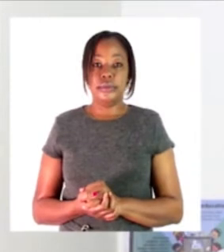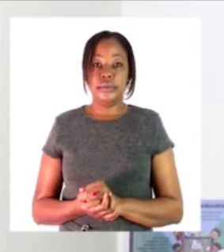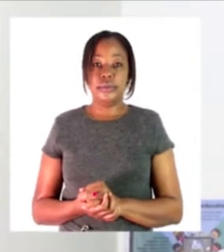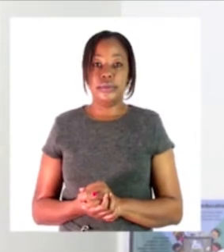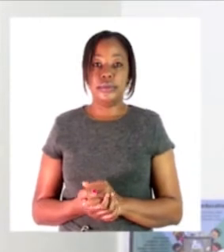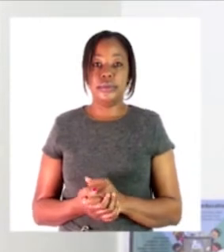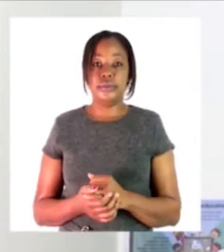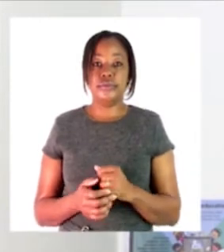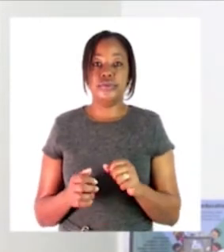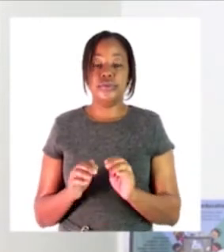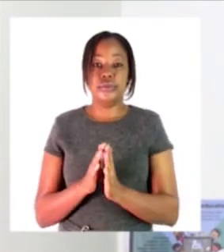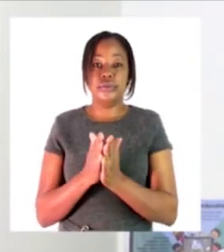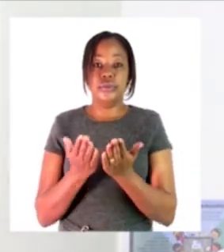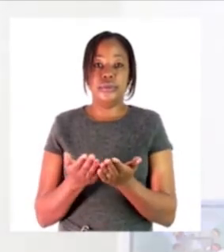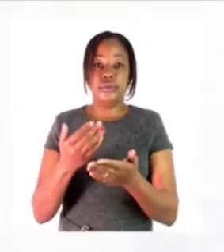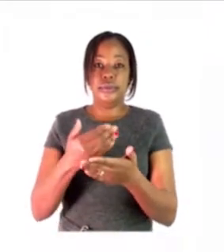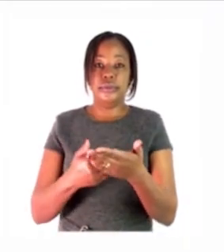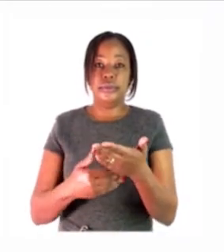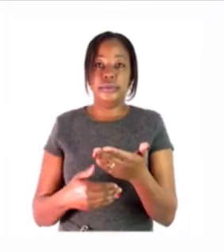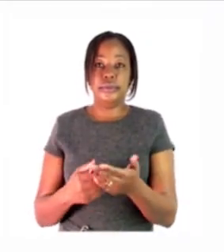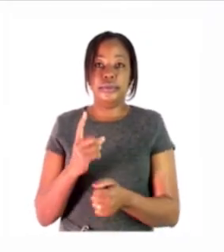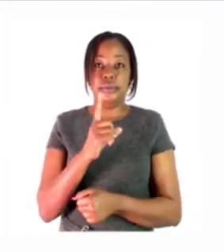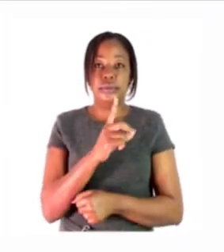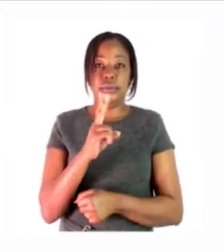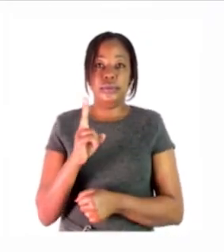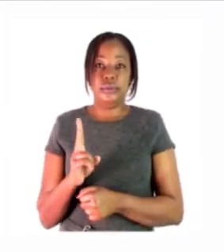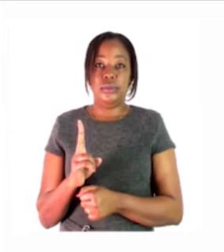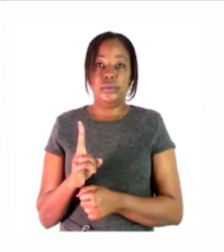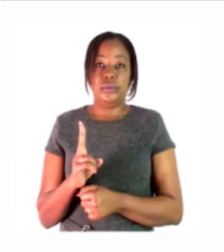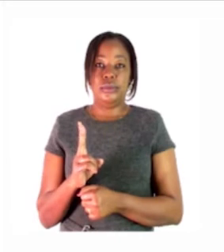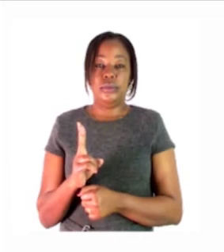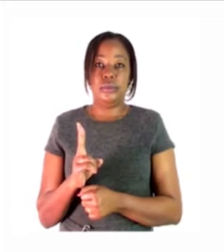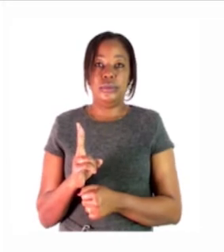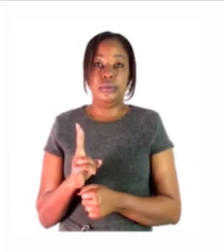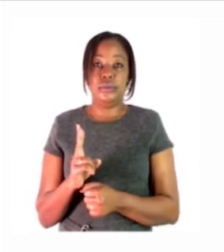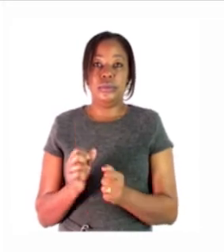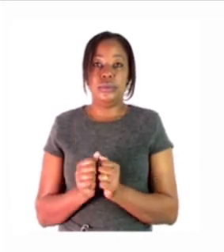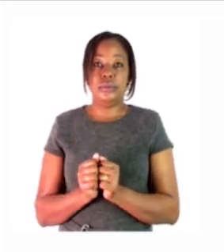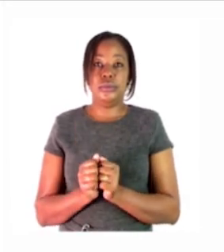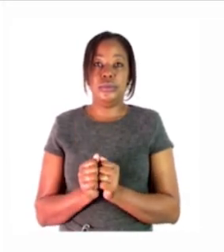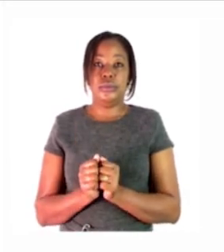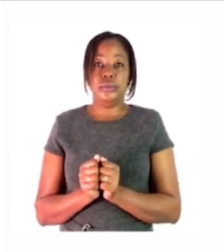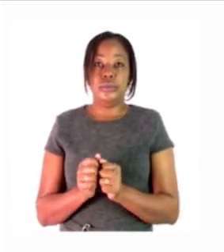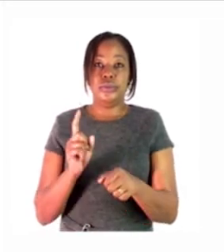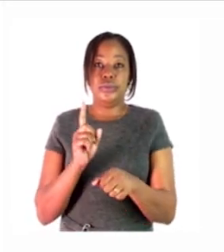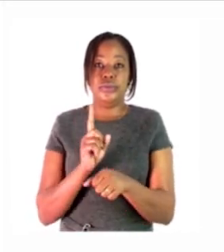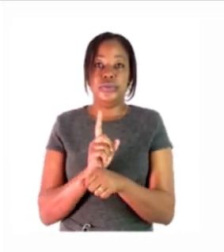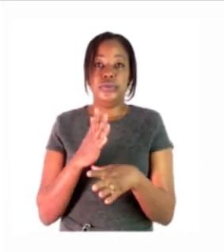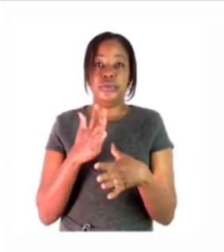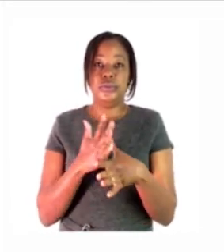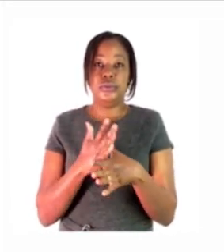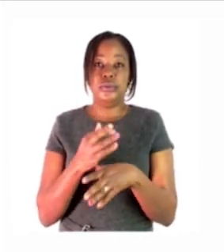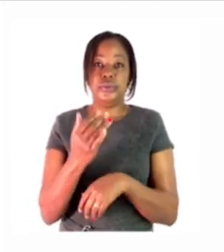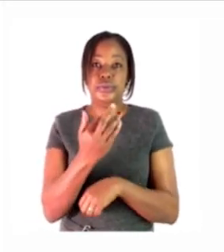Let's go over to page 12. Let's go over to page 12. And the first exercise, we are going to